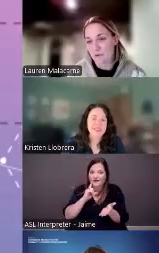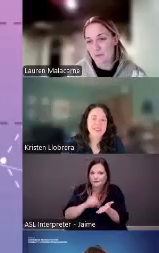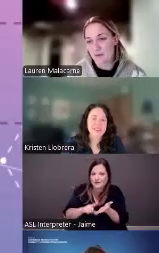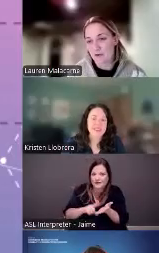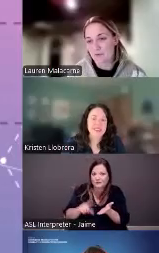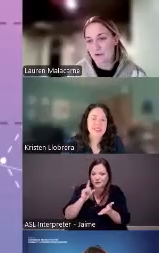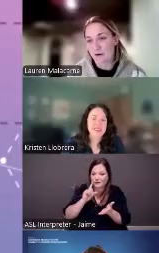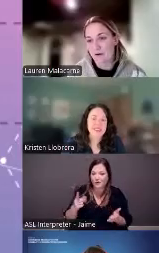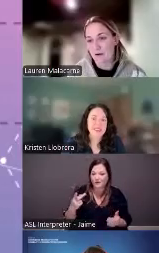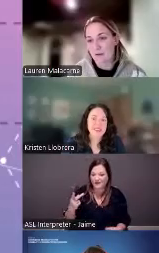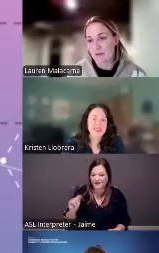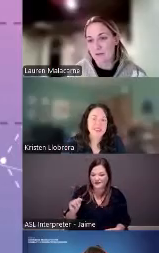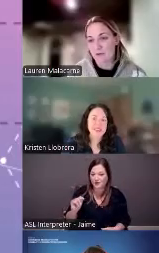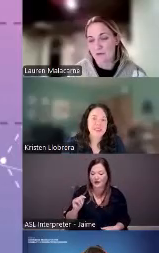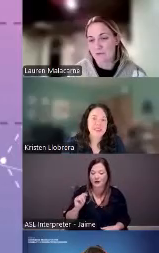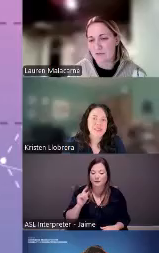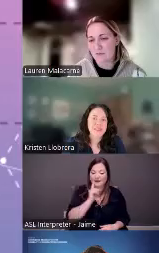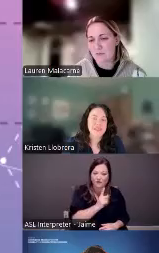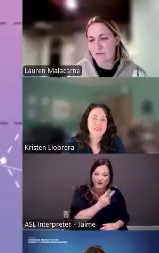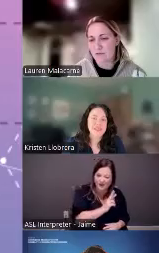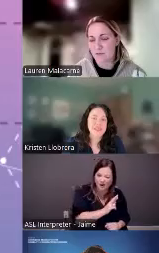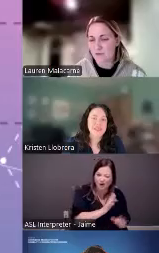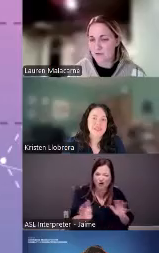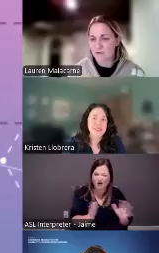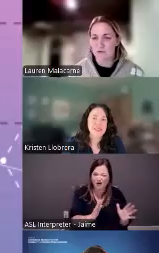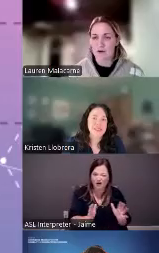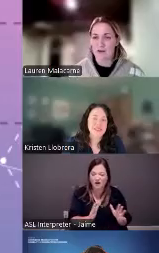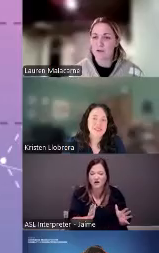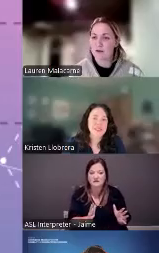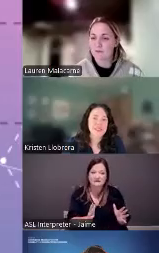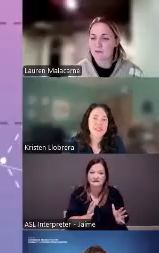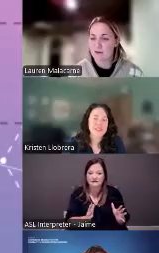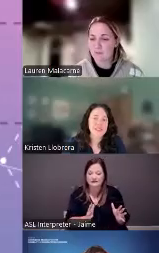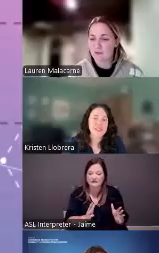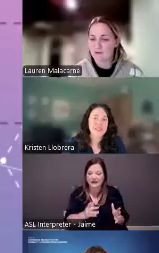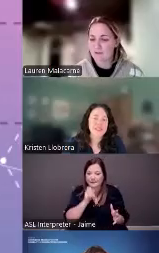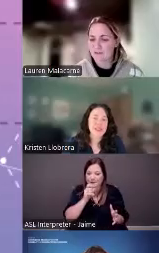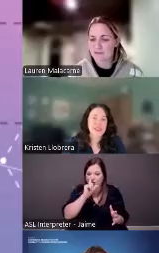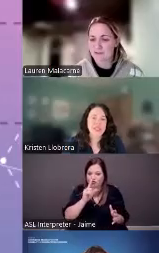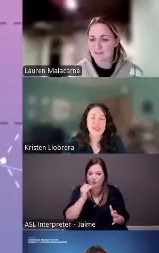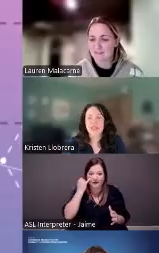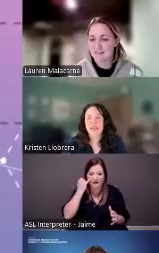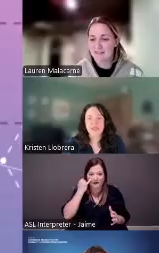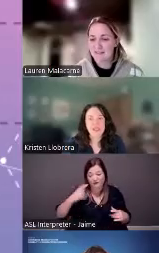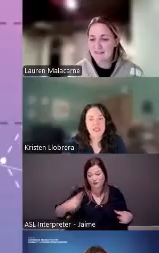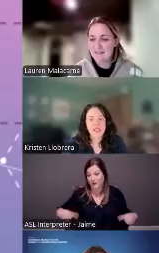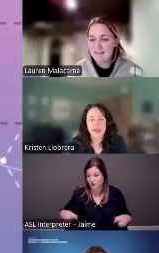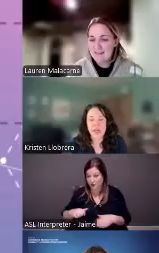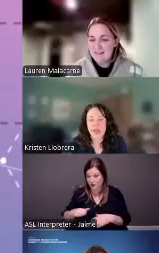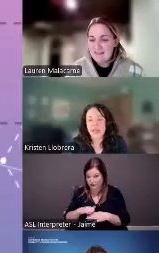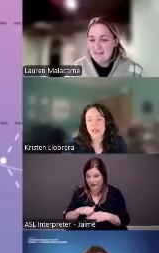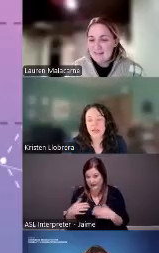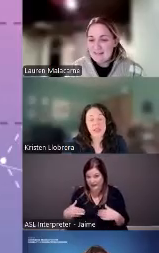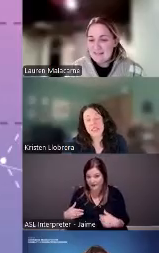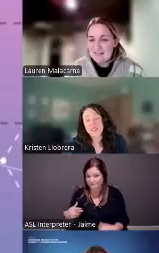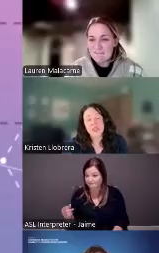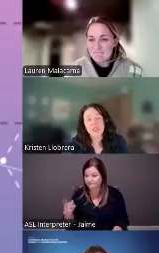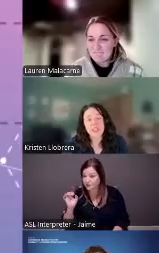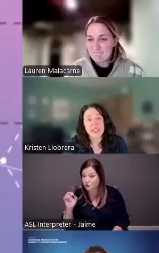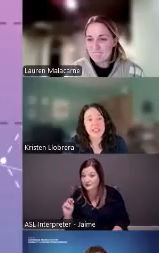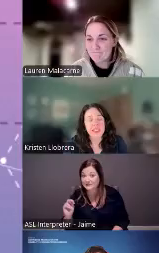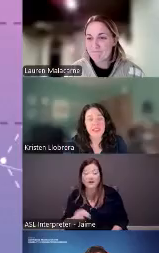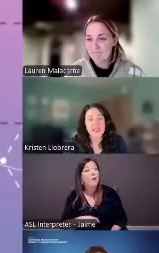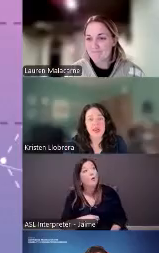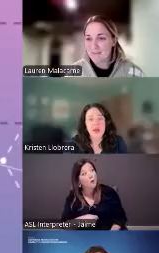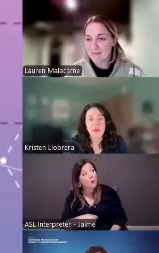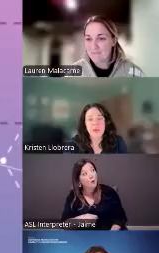physical therapy about VR. I don't know if it's specific to wheelchair skills training. I'm not up to that. But Kristen, do you have any? I think that's a really